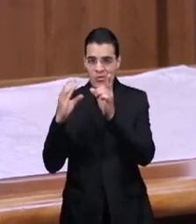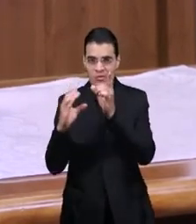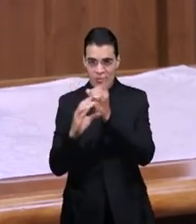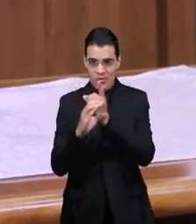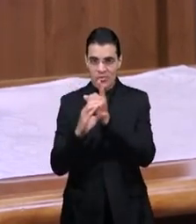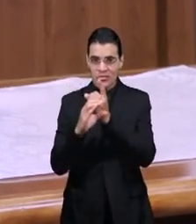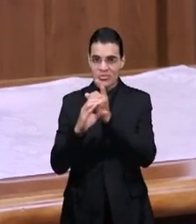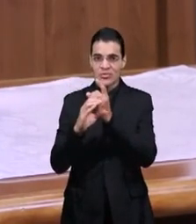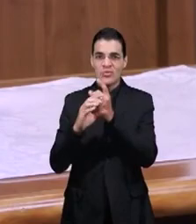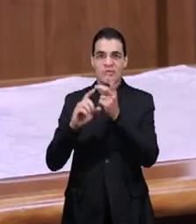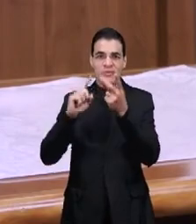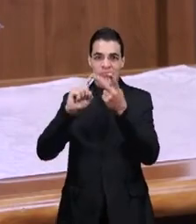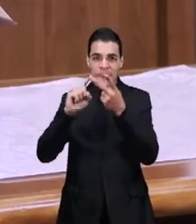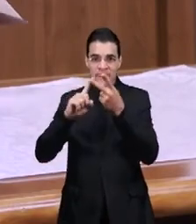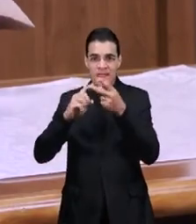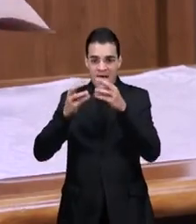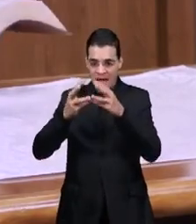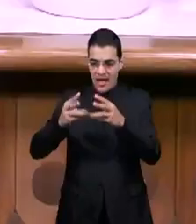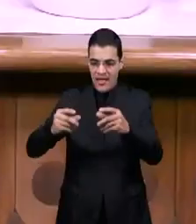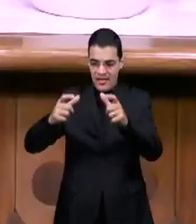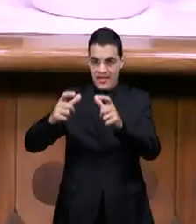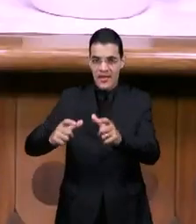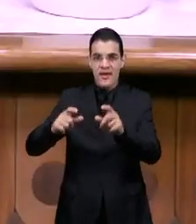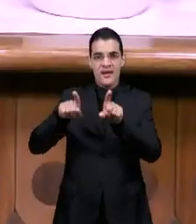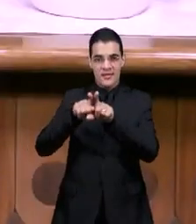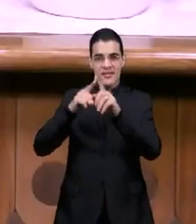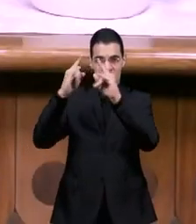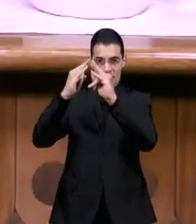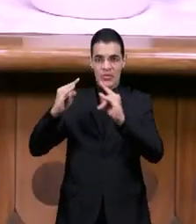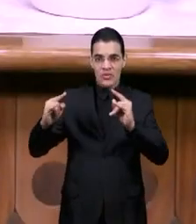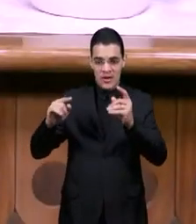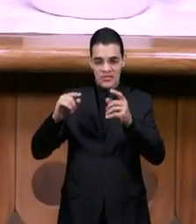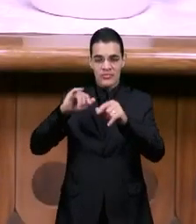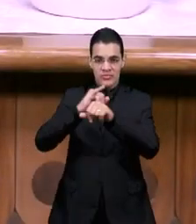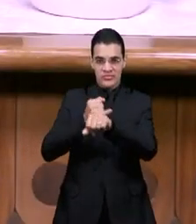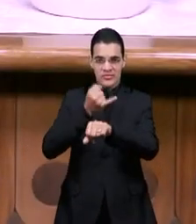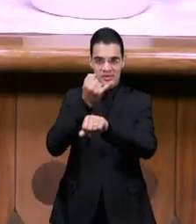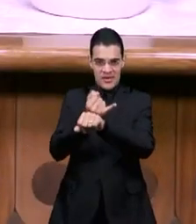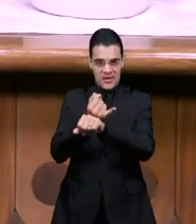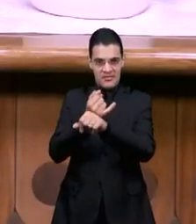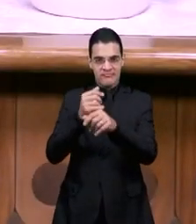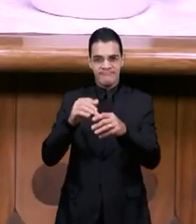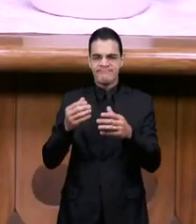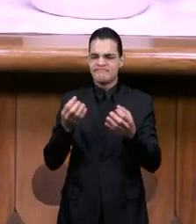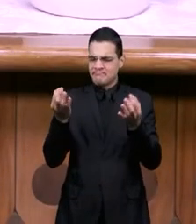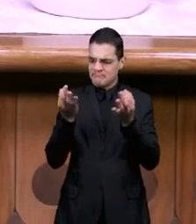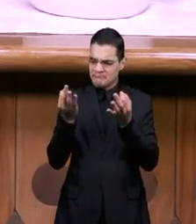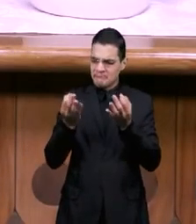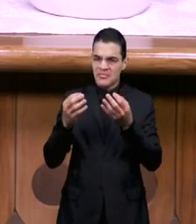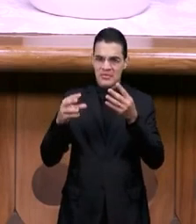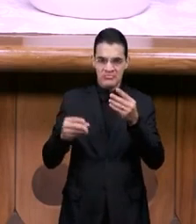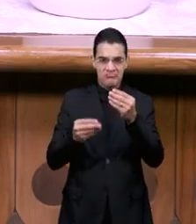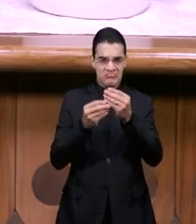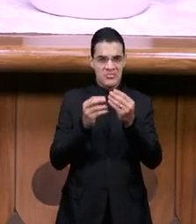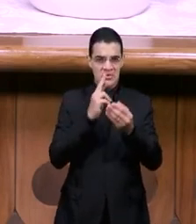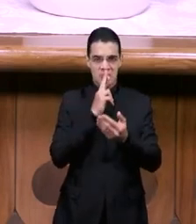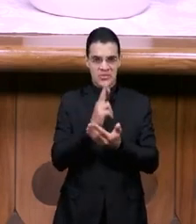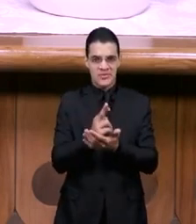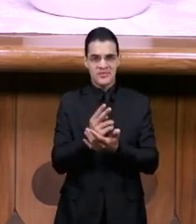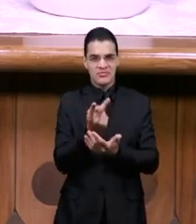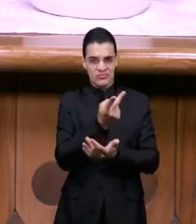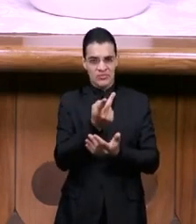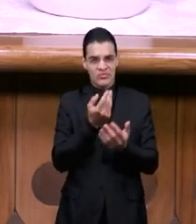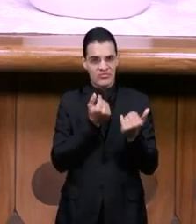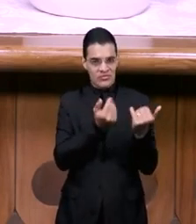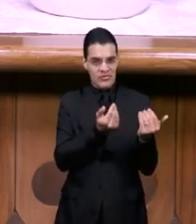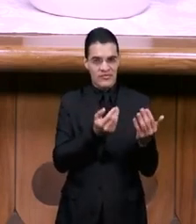service and the land and the temple in Jerusalem. Very good answers by our brothers, And in the